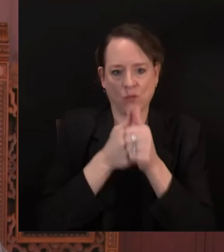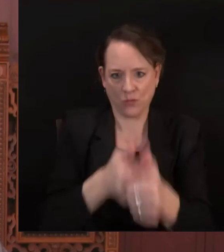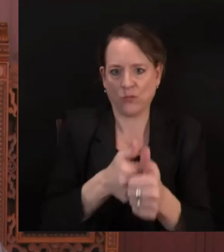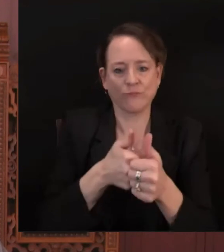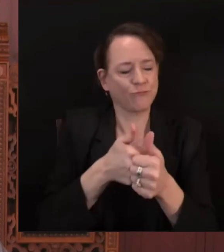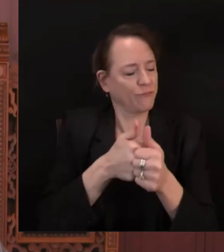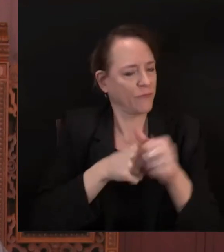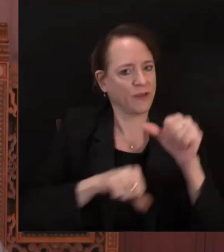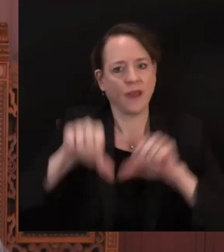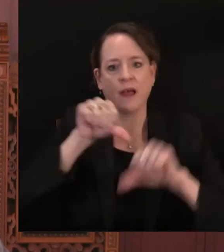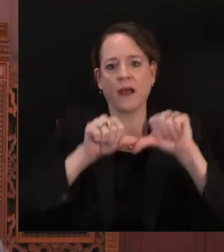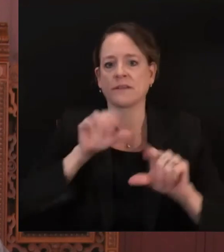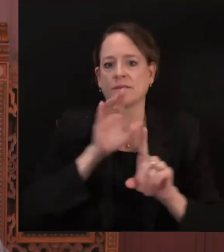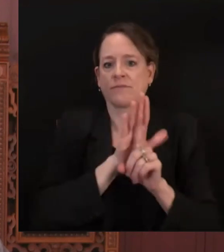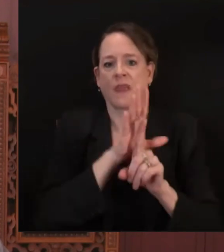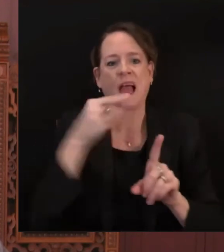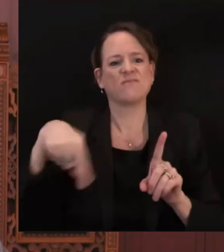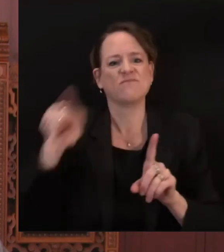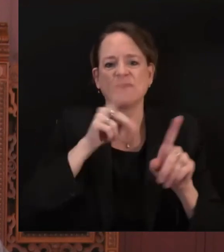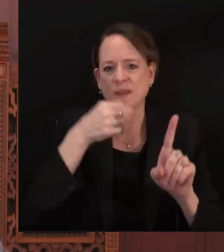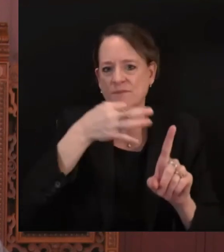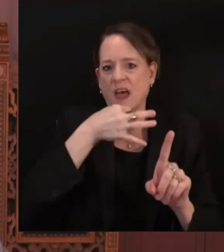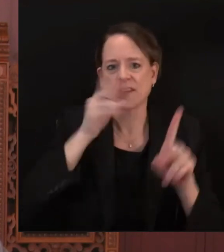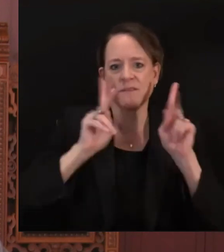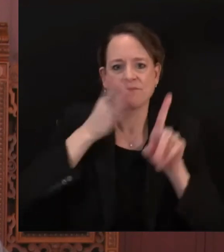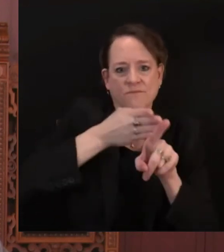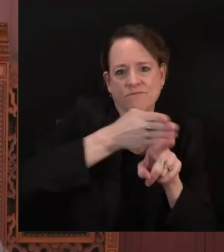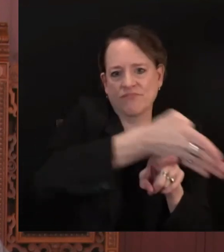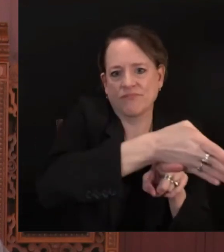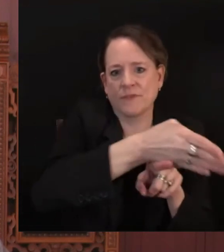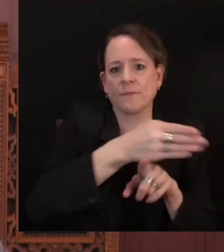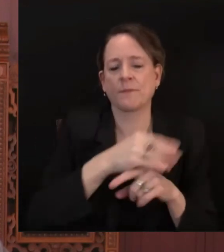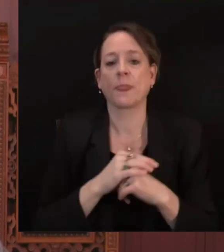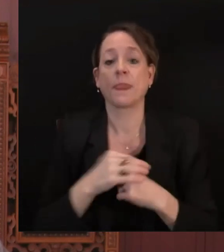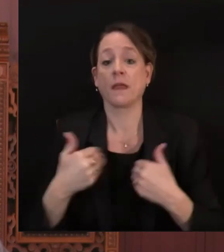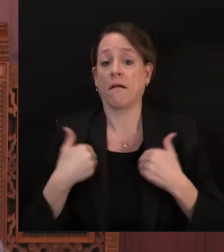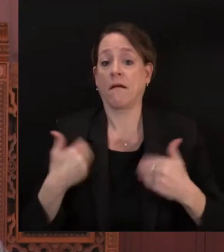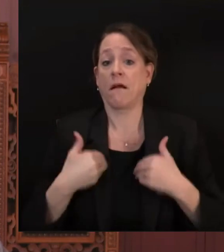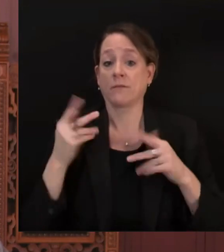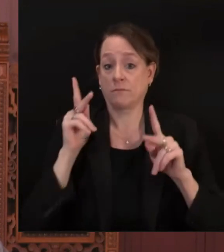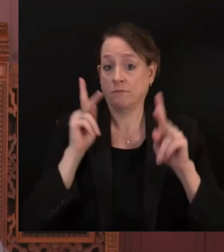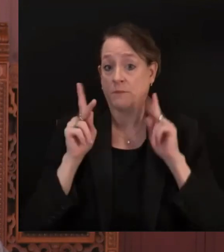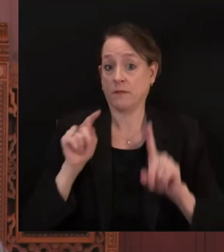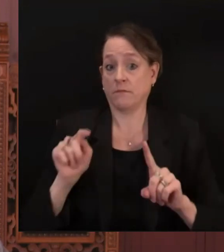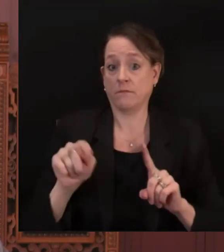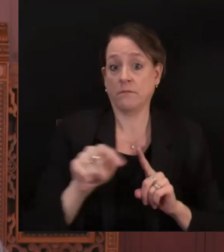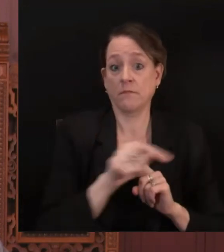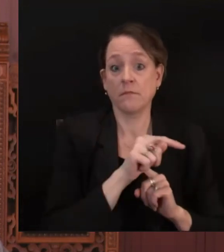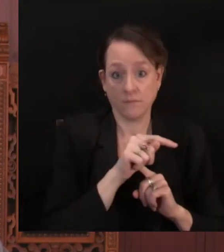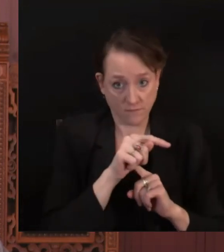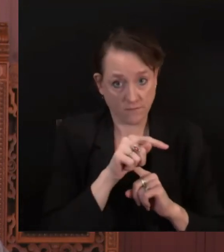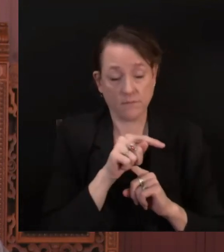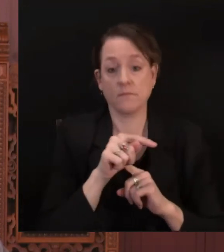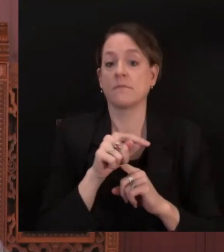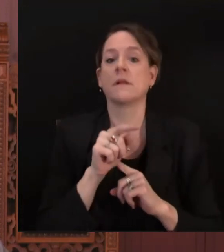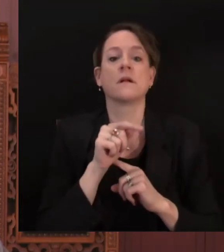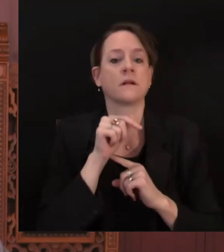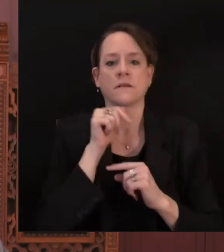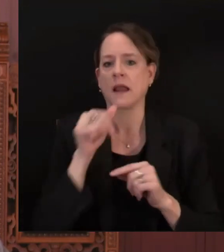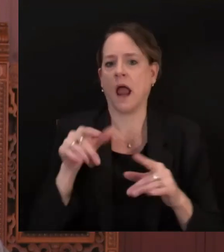the same rate that other folks do. And we have good experience around that issue